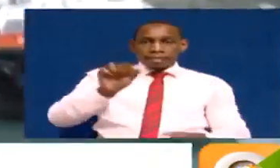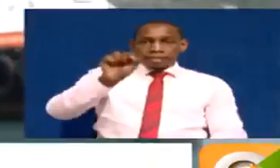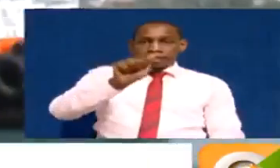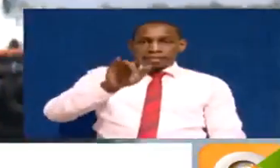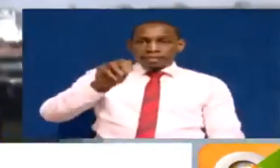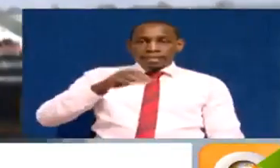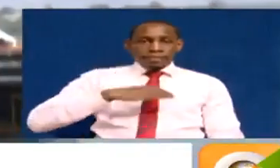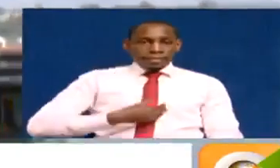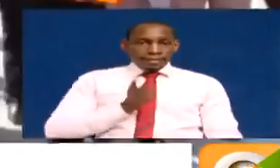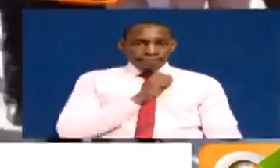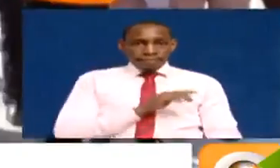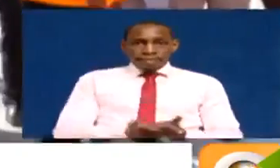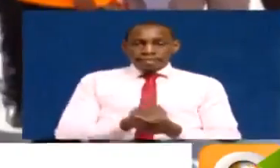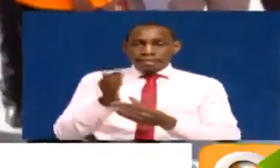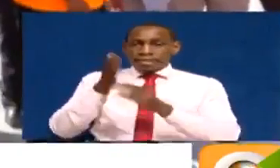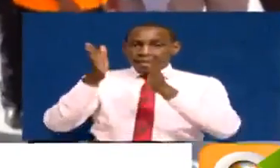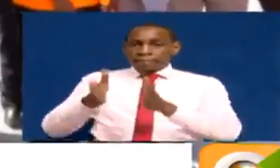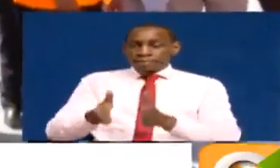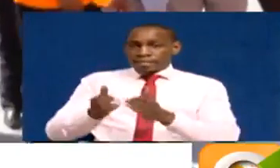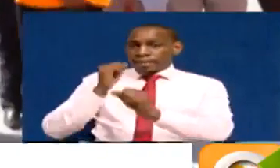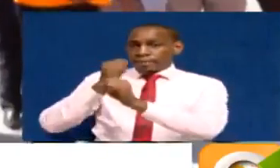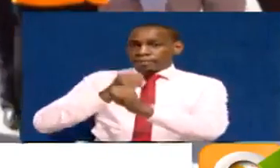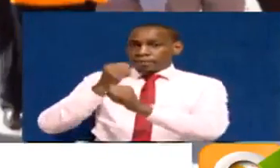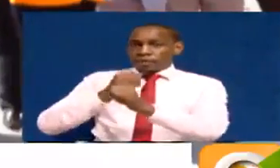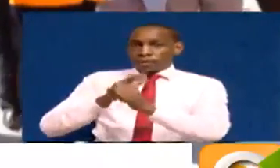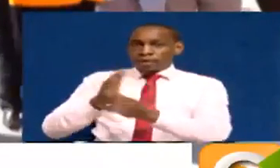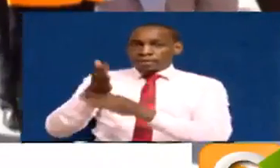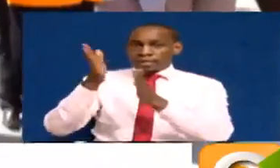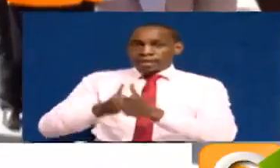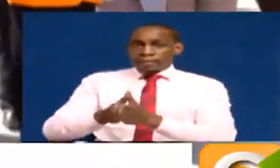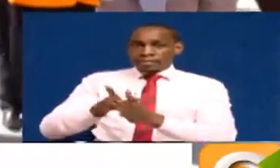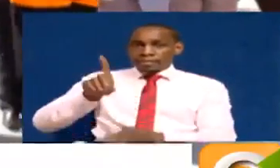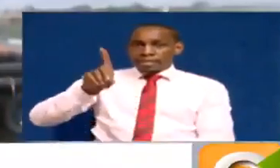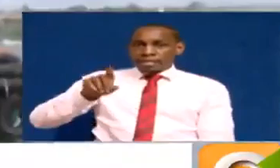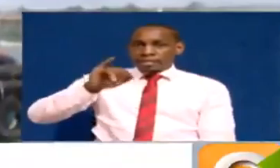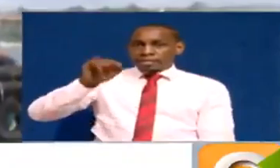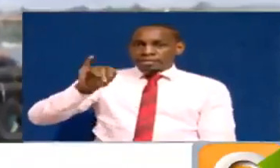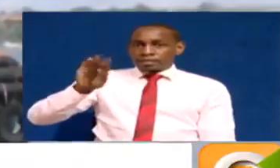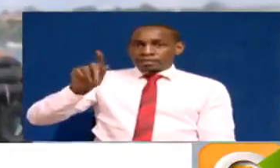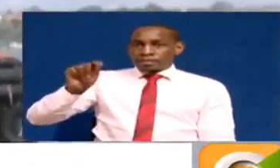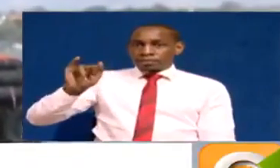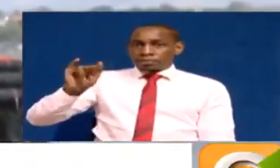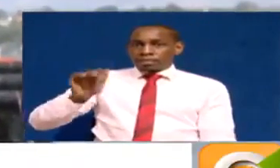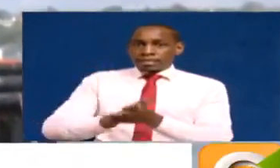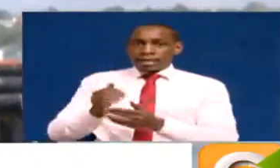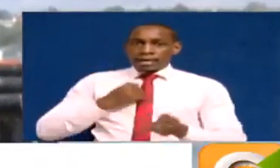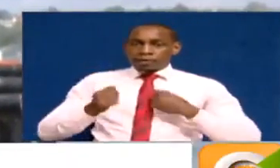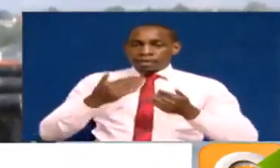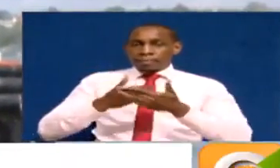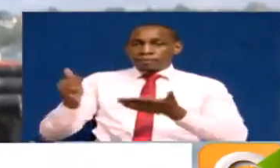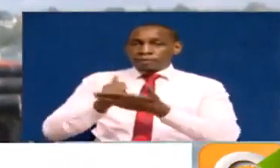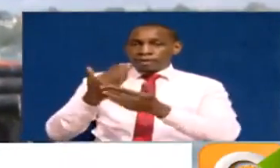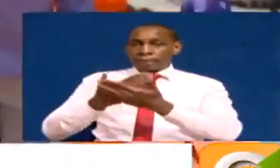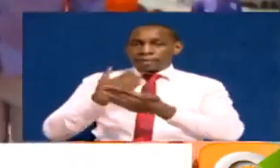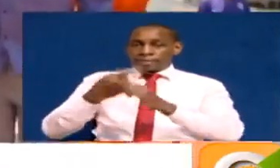who has retired. Ambassador Mwangemi has served as Kenya's ambassador to Djibouti and Rwanda. Prior to his appointment last